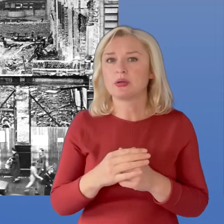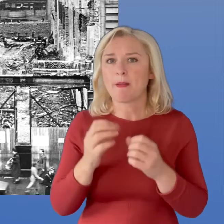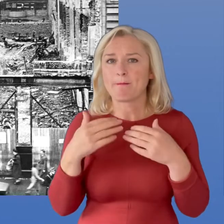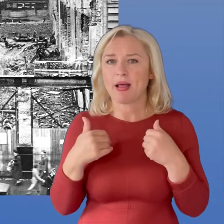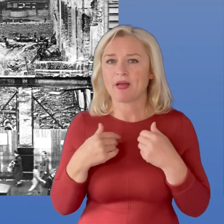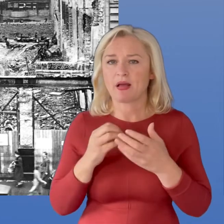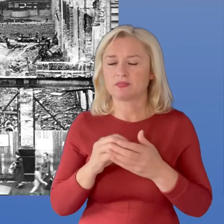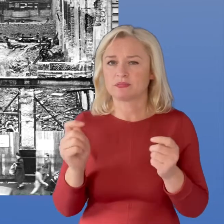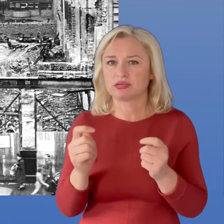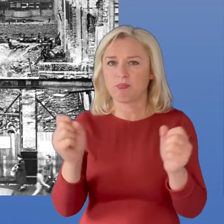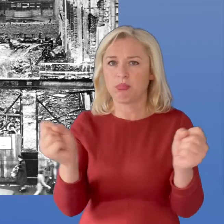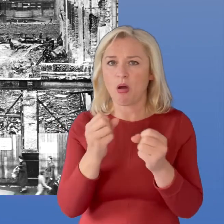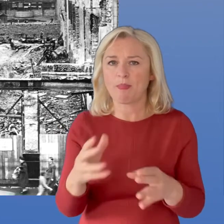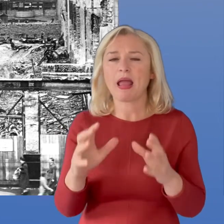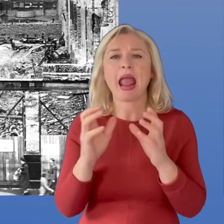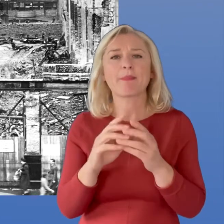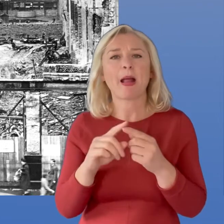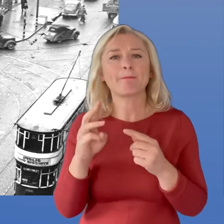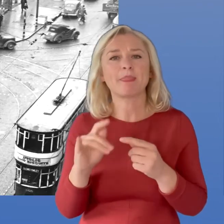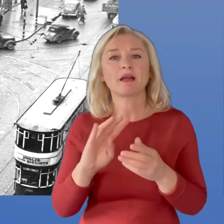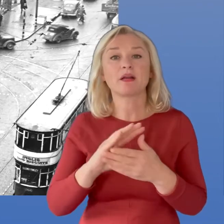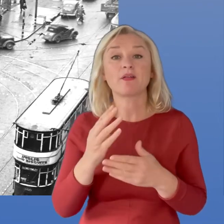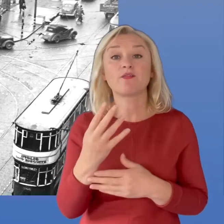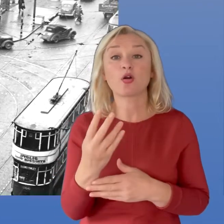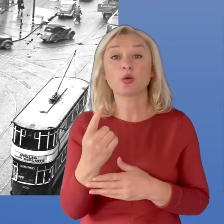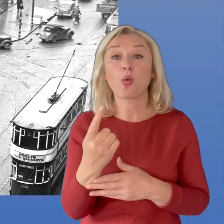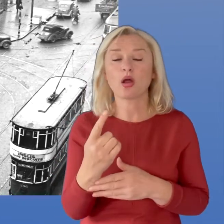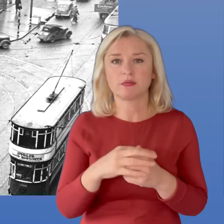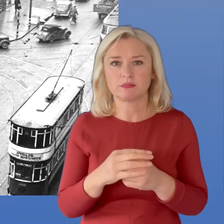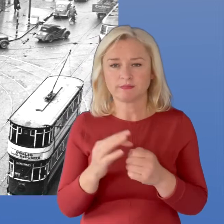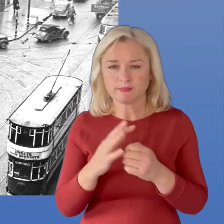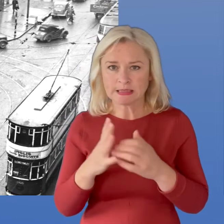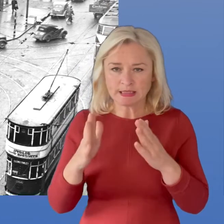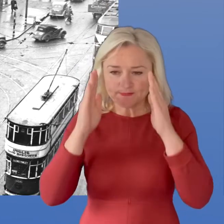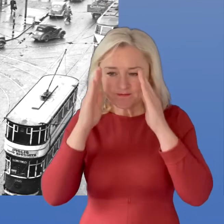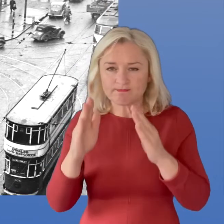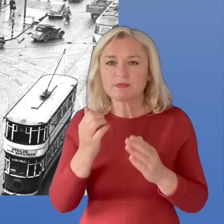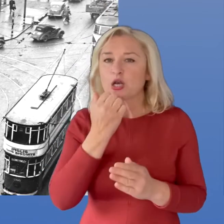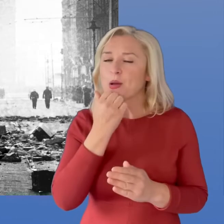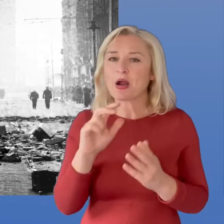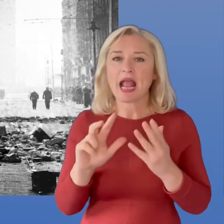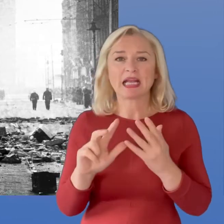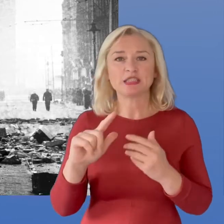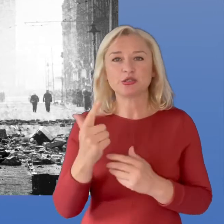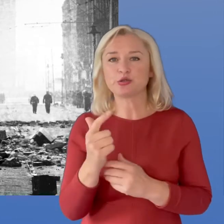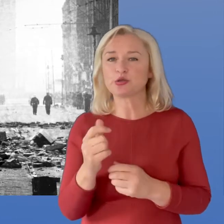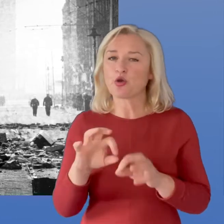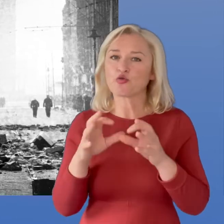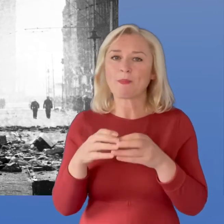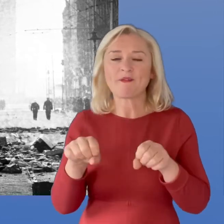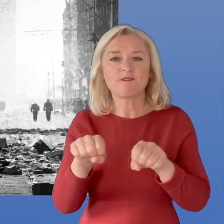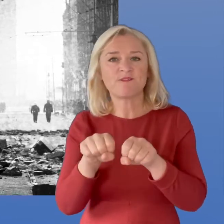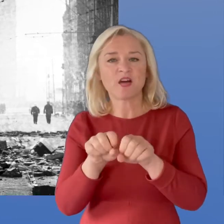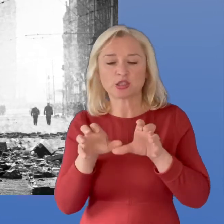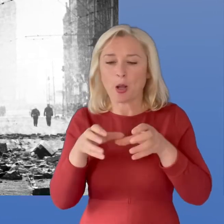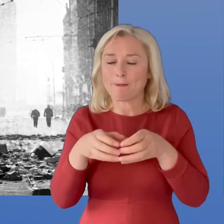April and May of 1941. To address this, the No. 82 Group Fighter Command was formed specifically to protect Northern